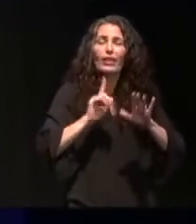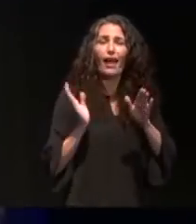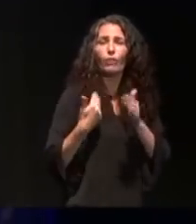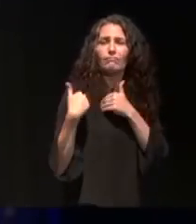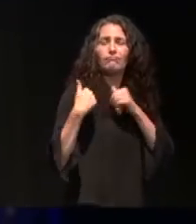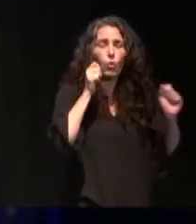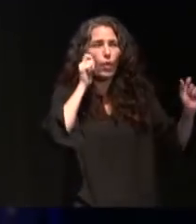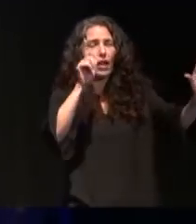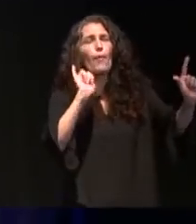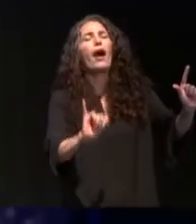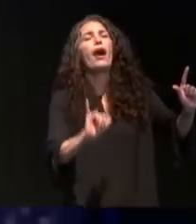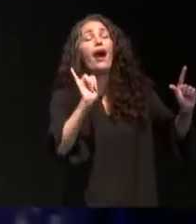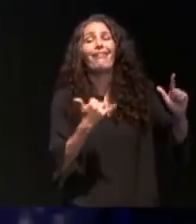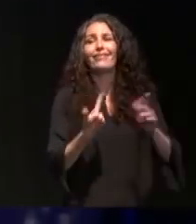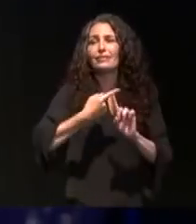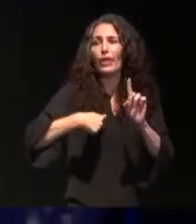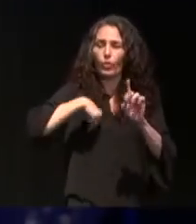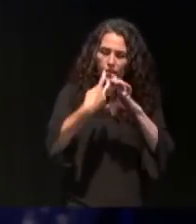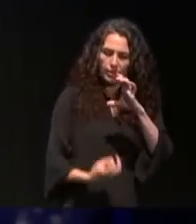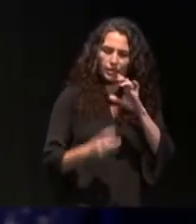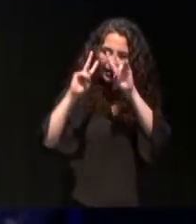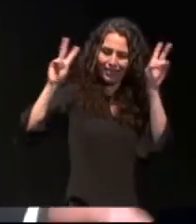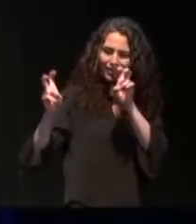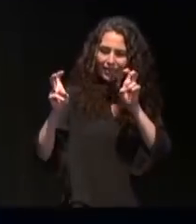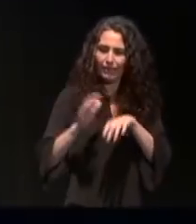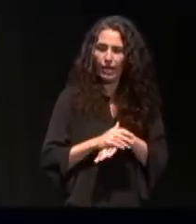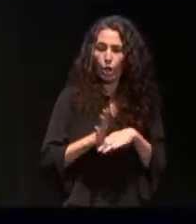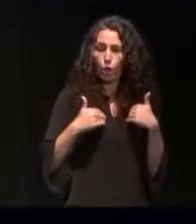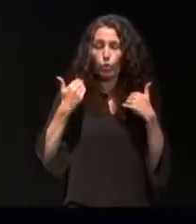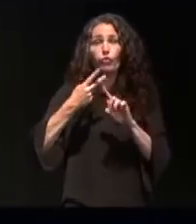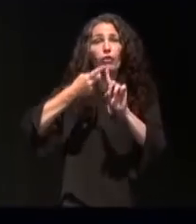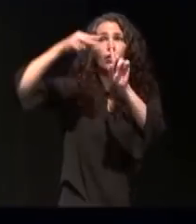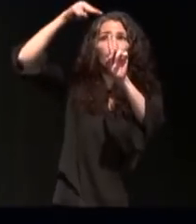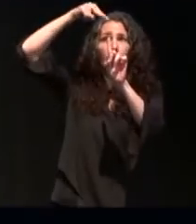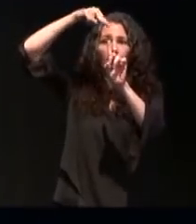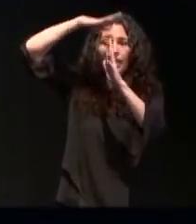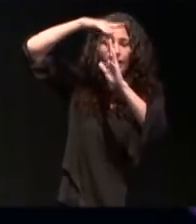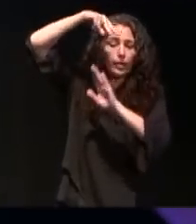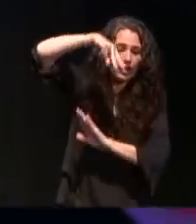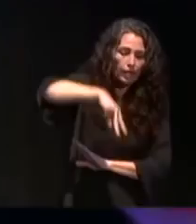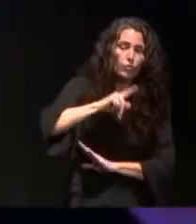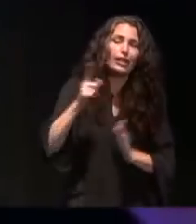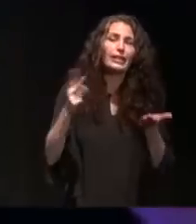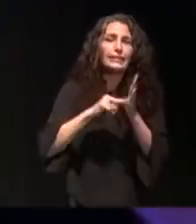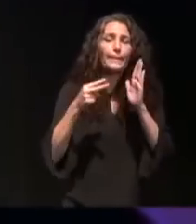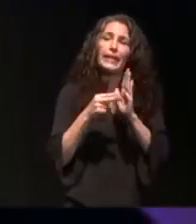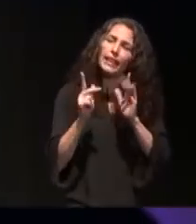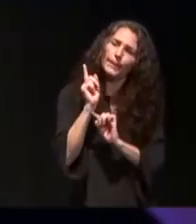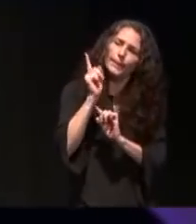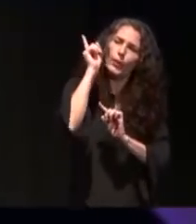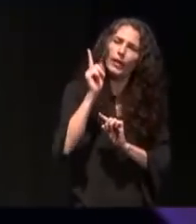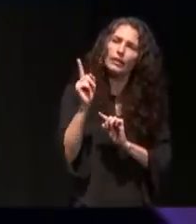this is what is meant this month when we dive into the theme of view from the top. We're saying in substance that a moment